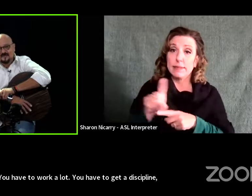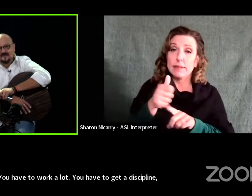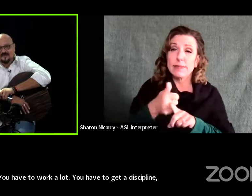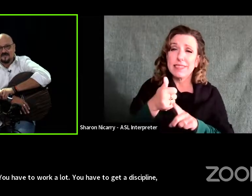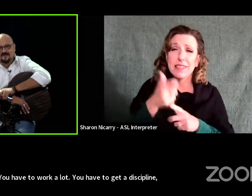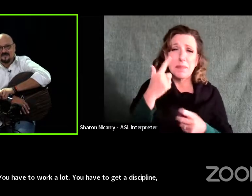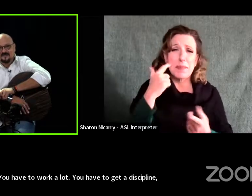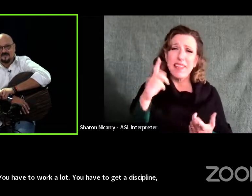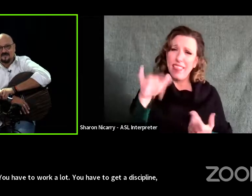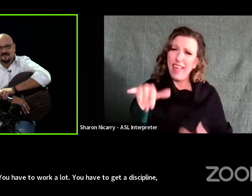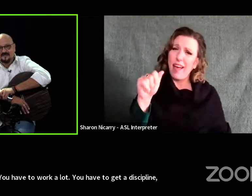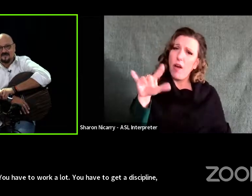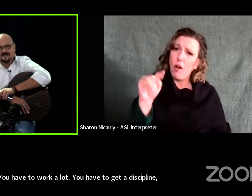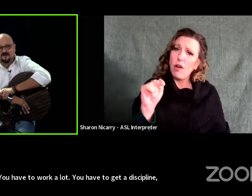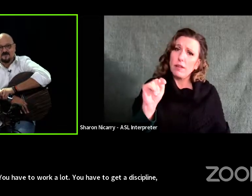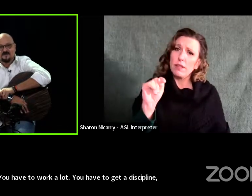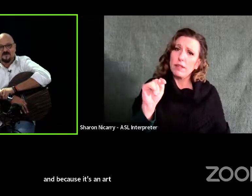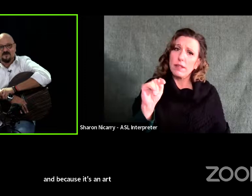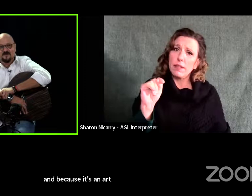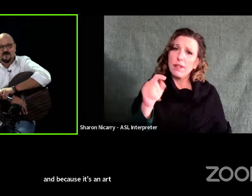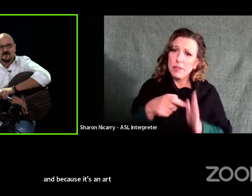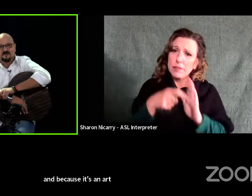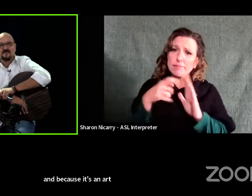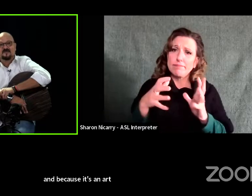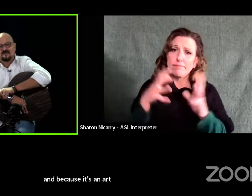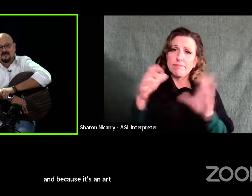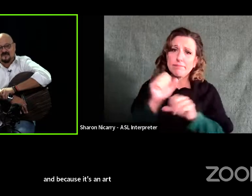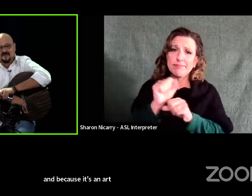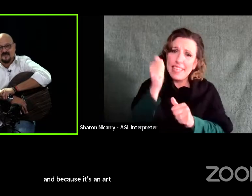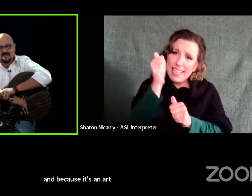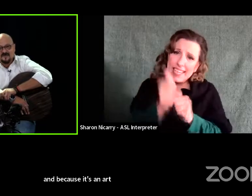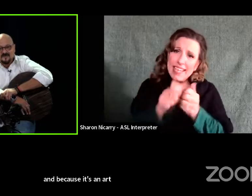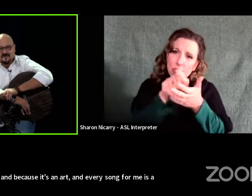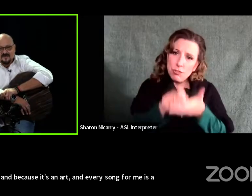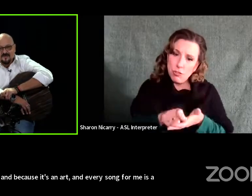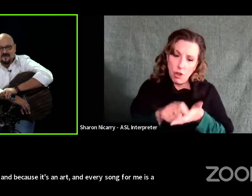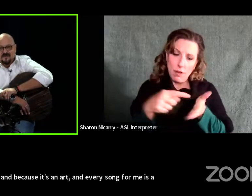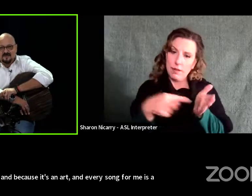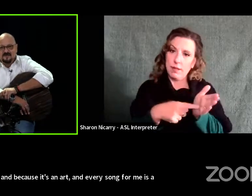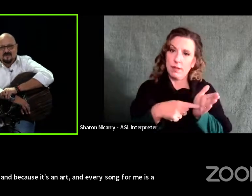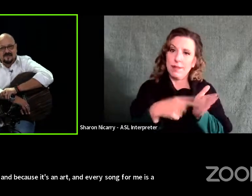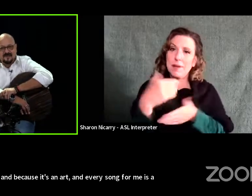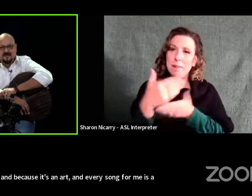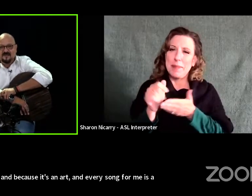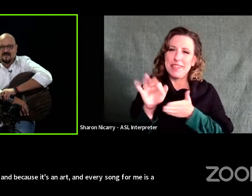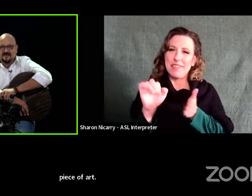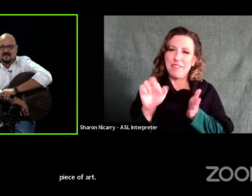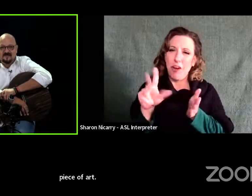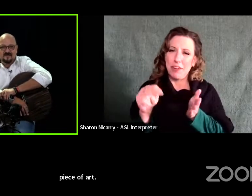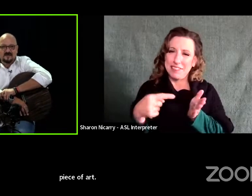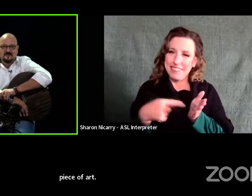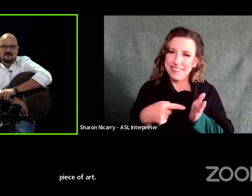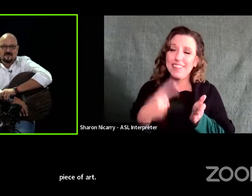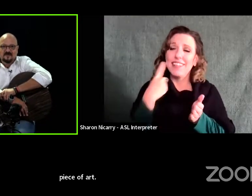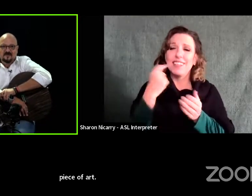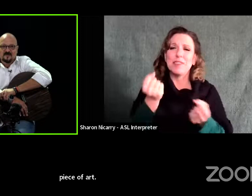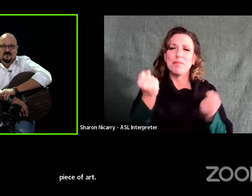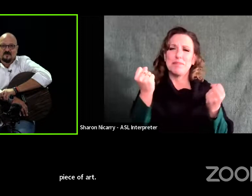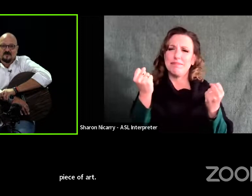because it's an art, and every song for me is a piece of art, so you have to dedicate a lot of